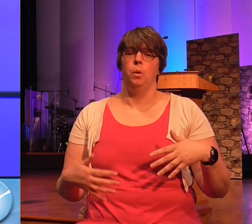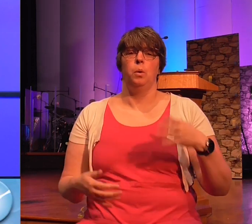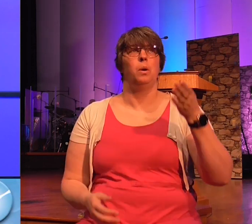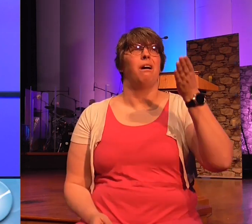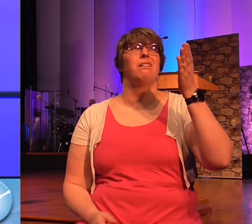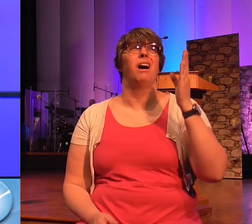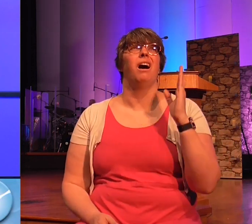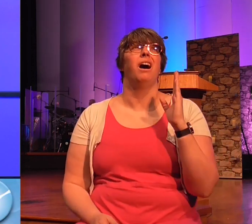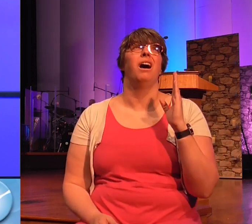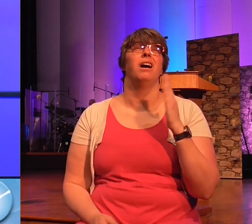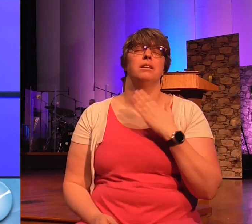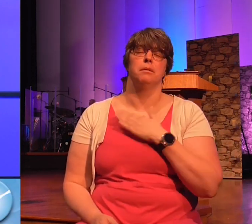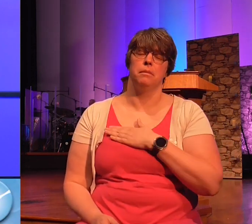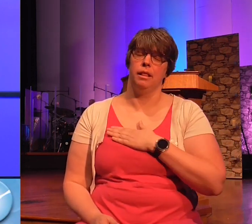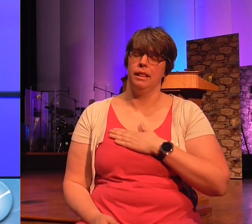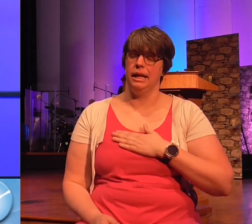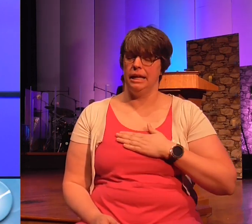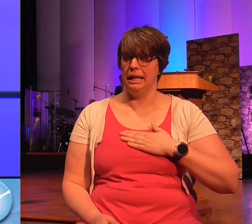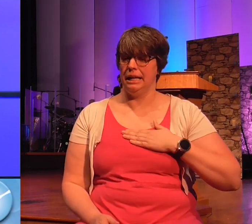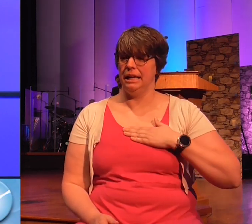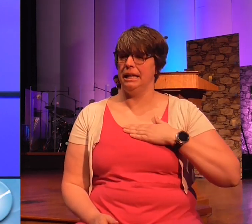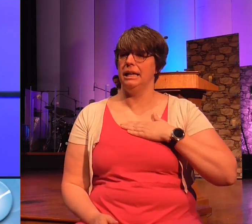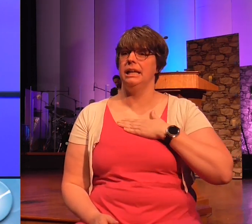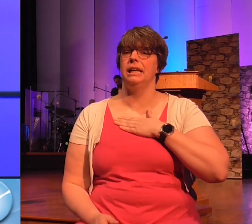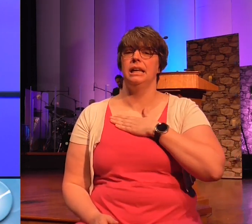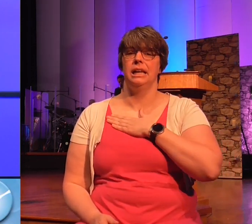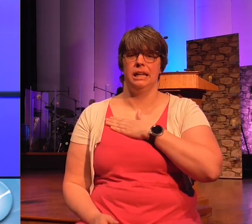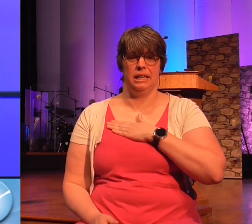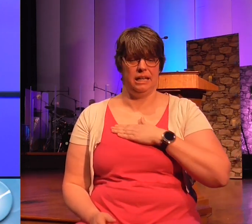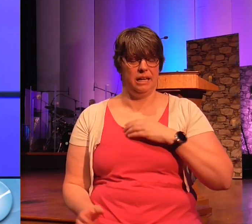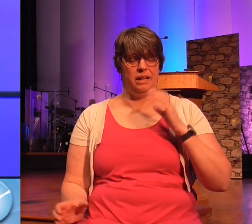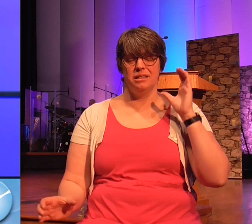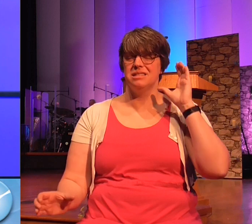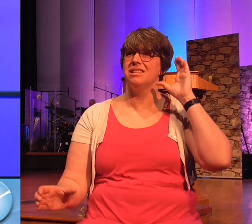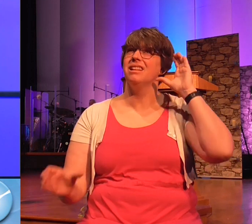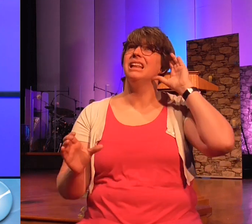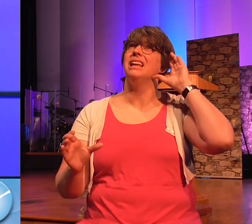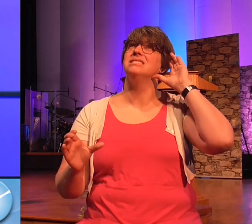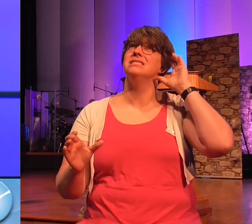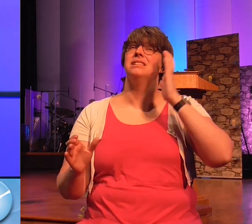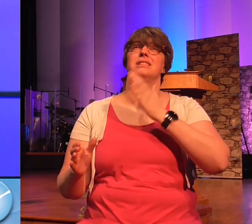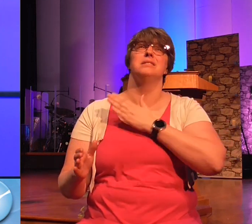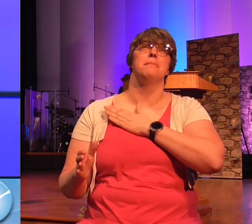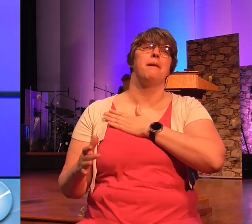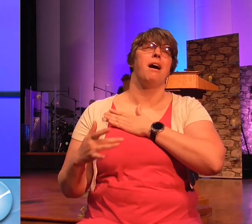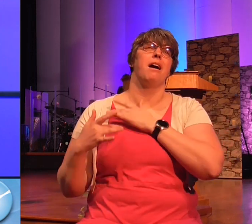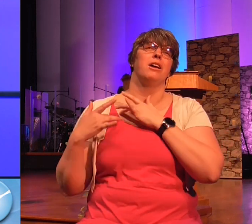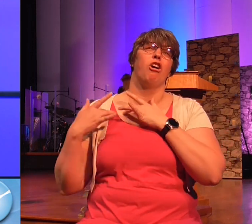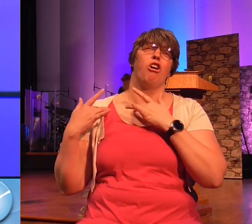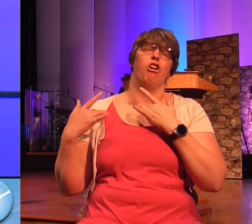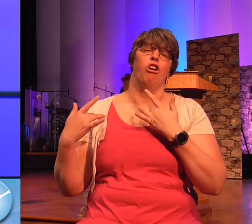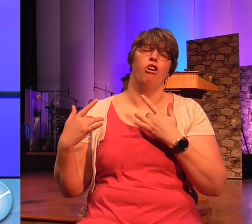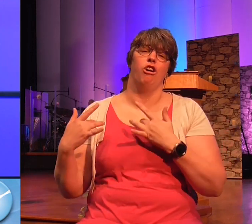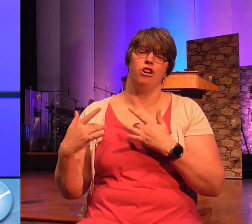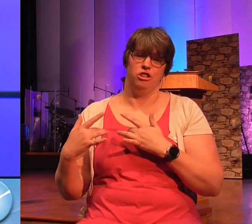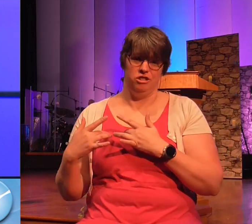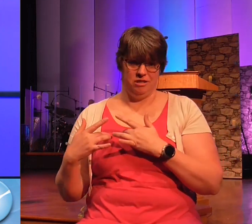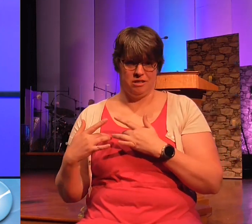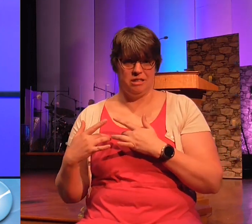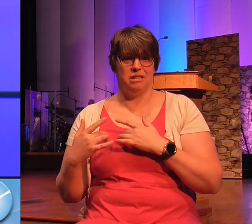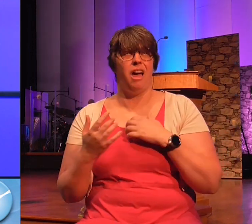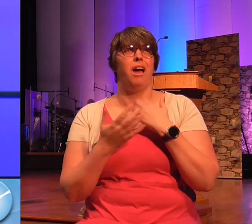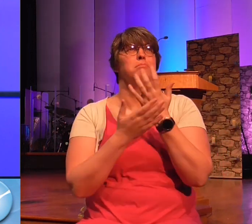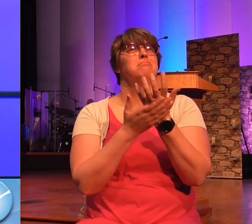God, please hear my heart cry.